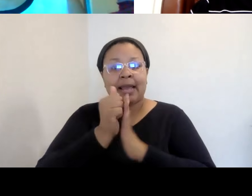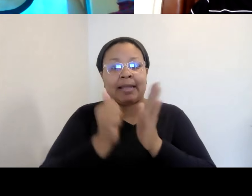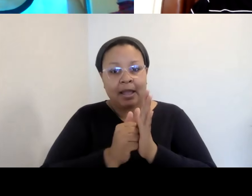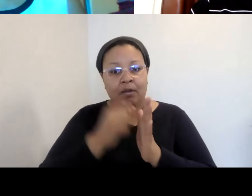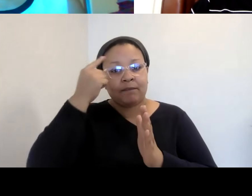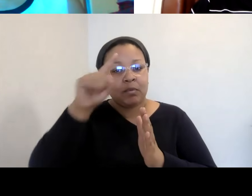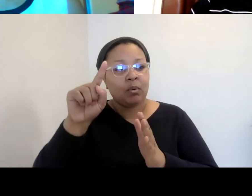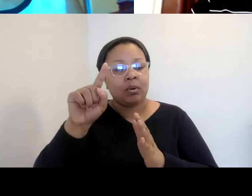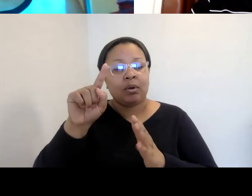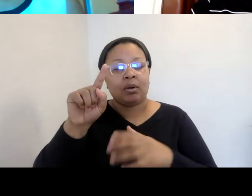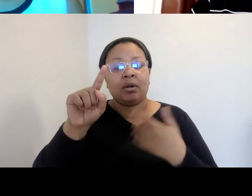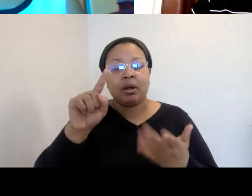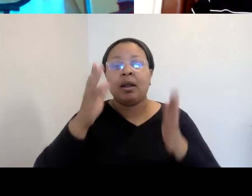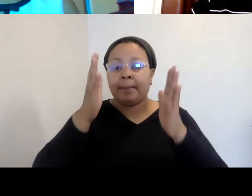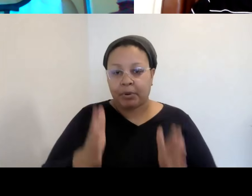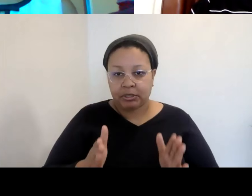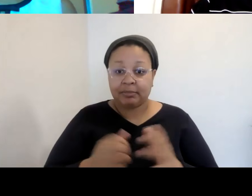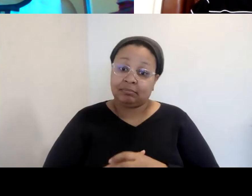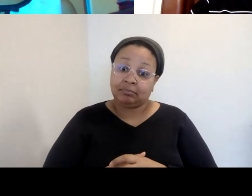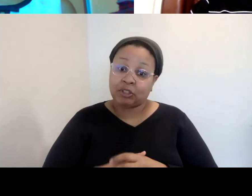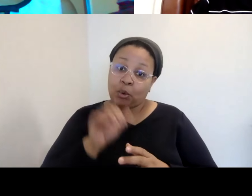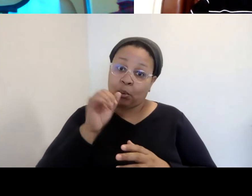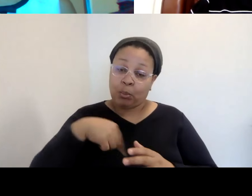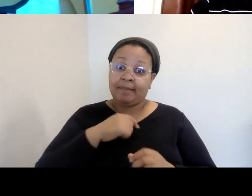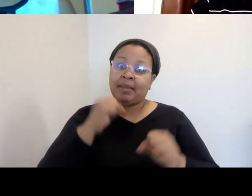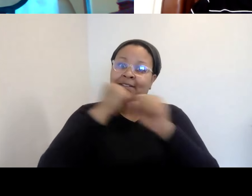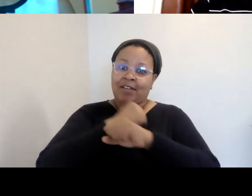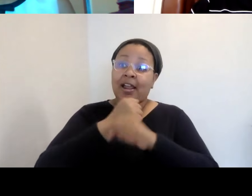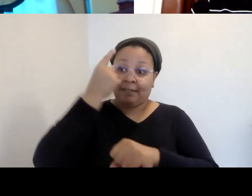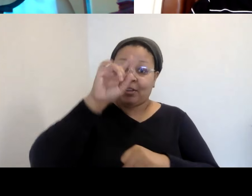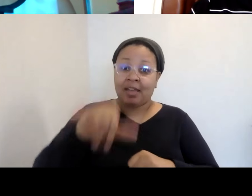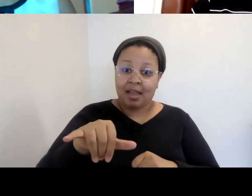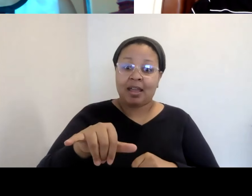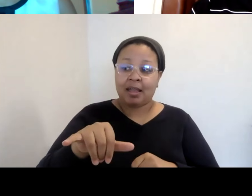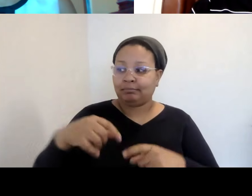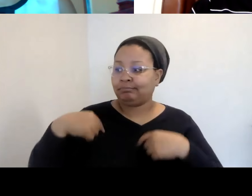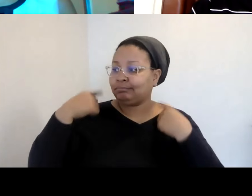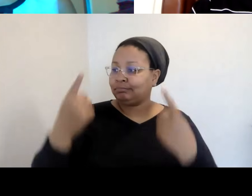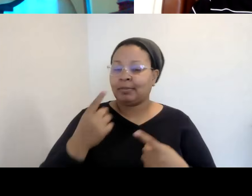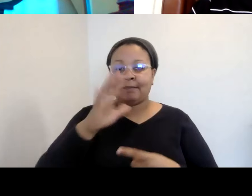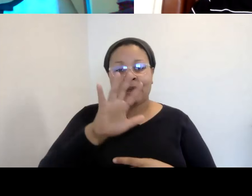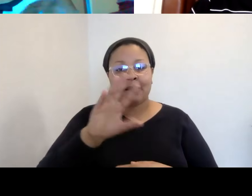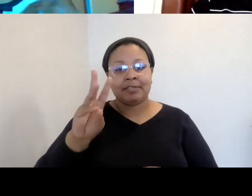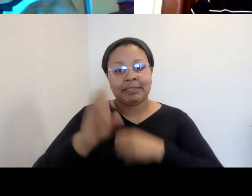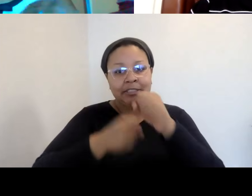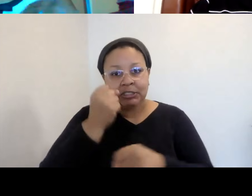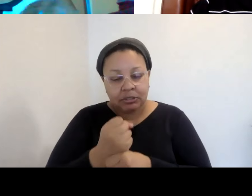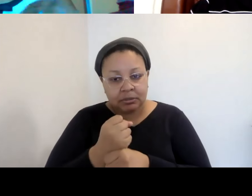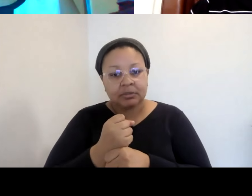an individual. And that's something that we've been fighting for the past 5 to 6 years. So